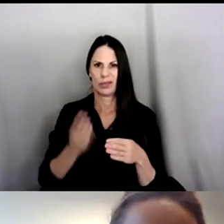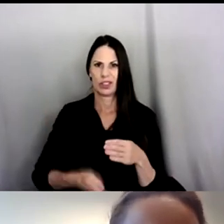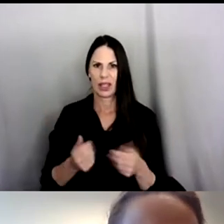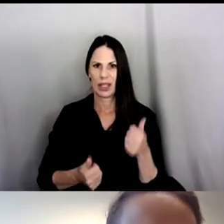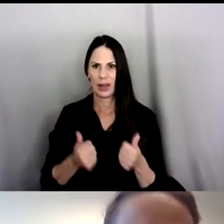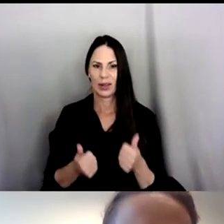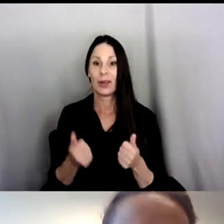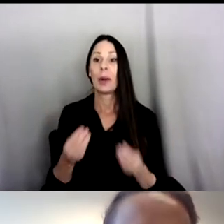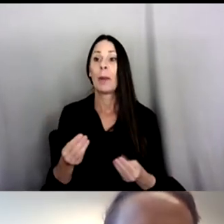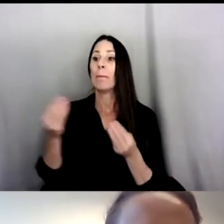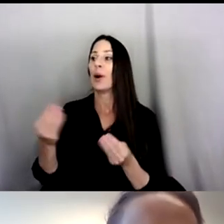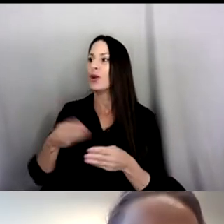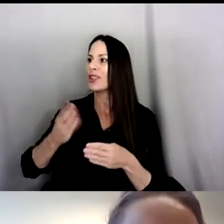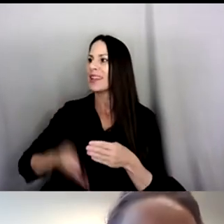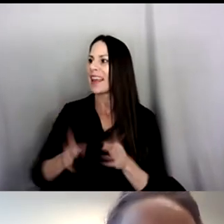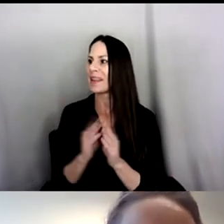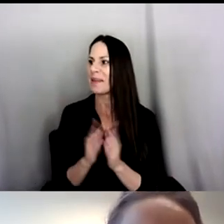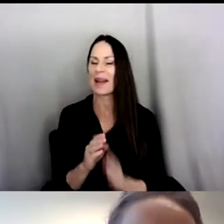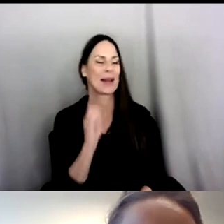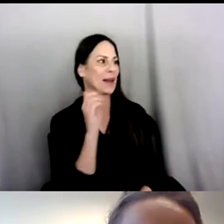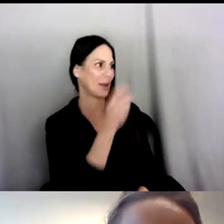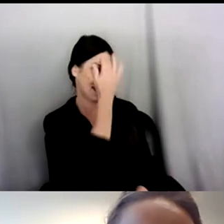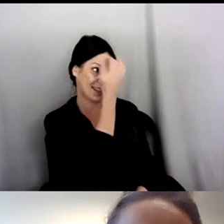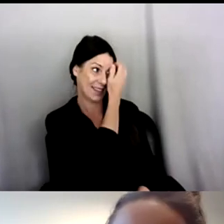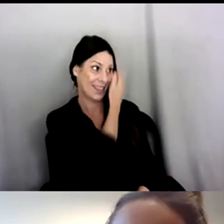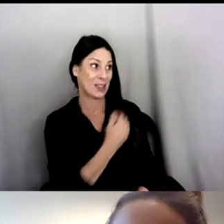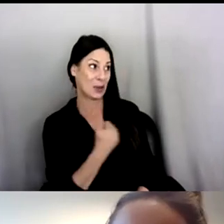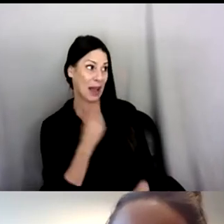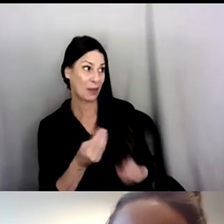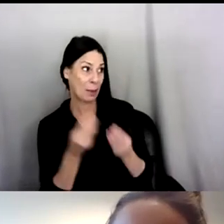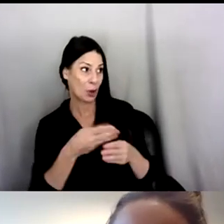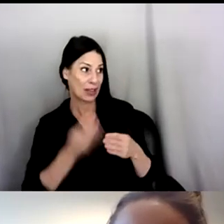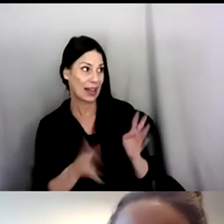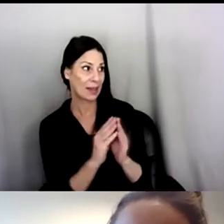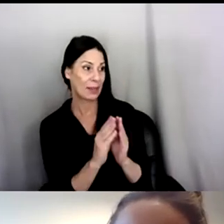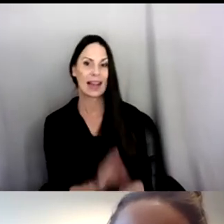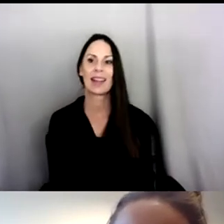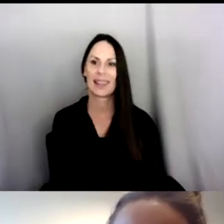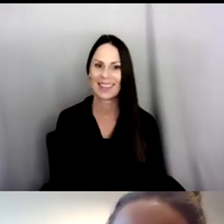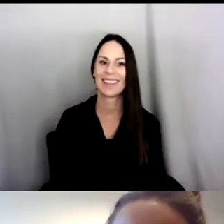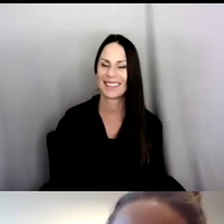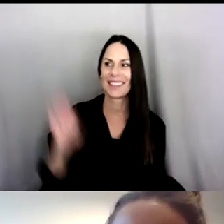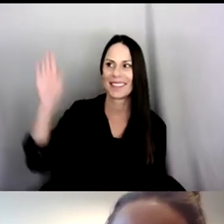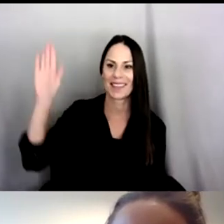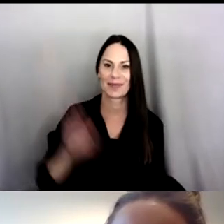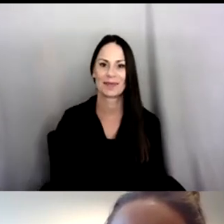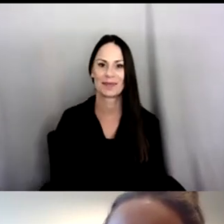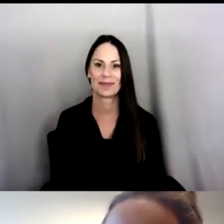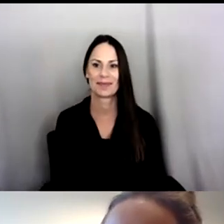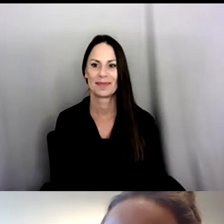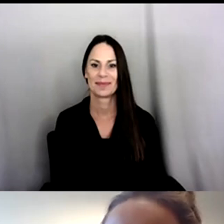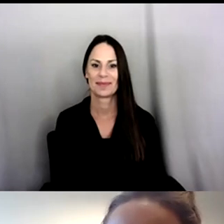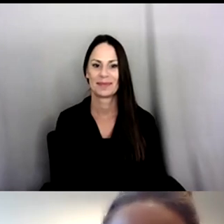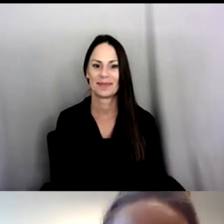Motion to end meeting. Okay, so do I have a motion to end the meeting? I motion.